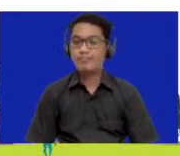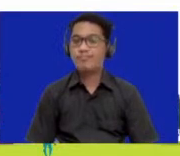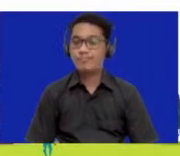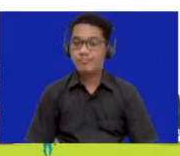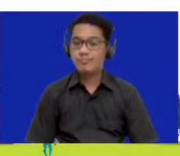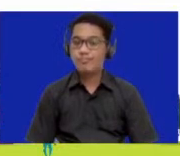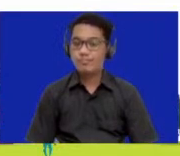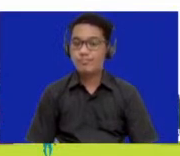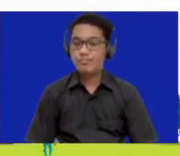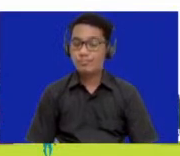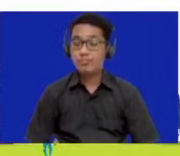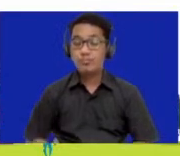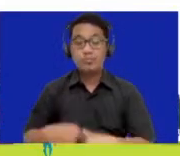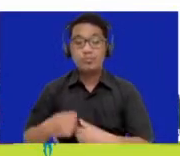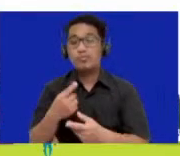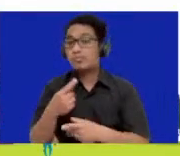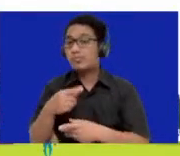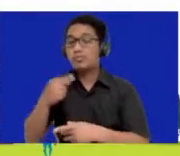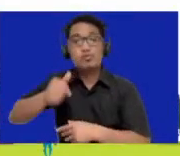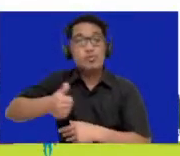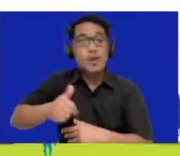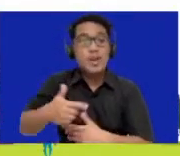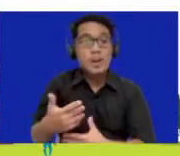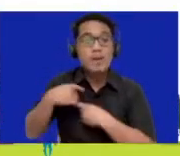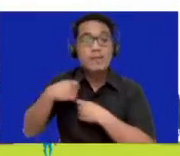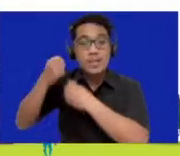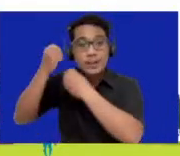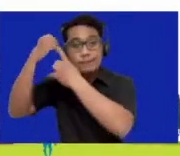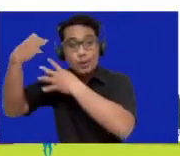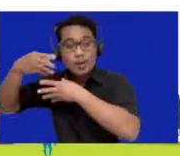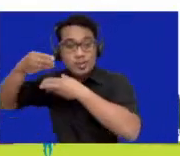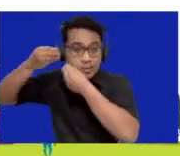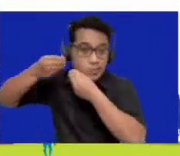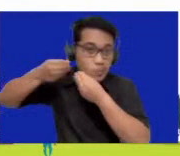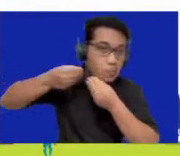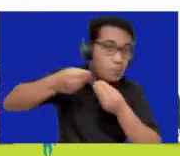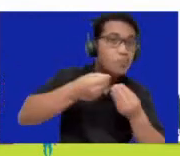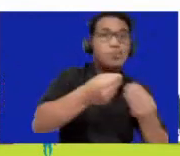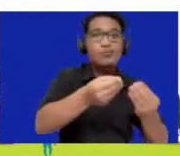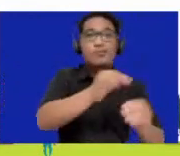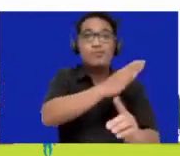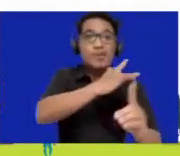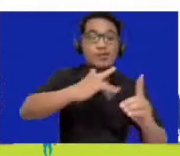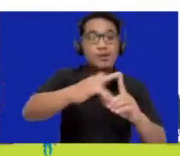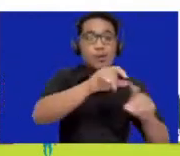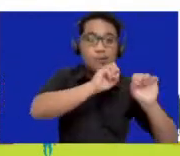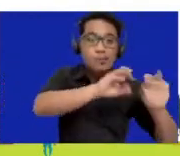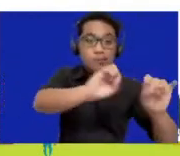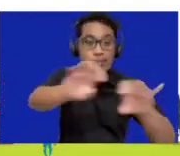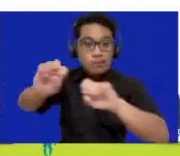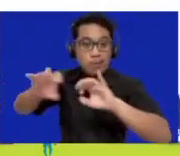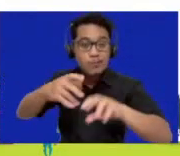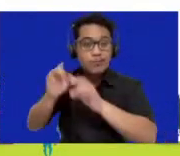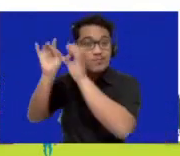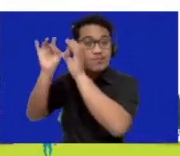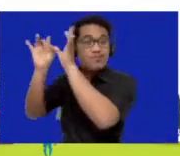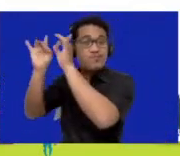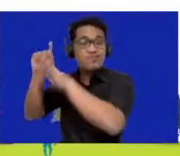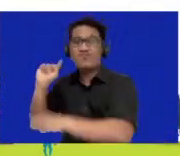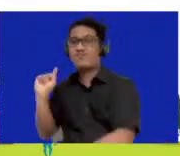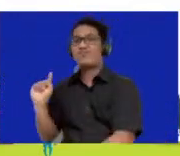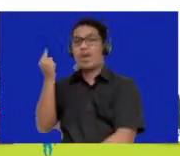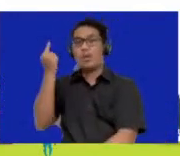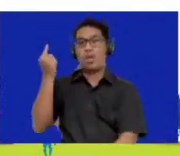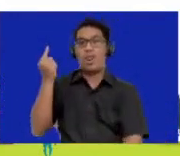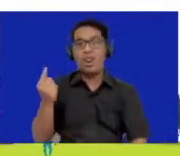through CPP, women volunteer, is an incredible achievement. There are many role model women in the